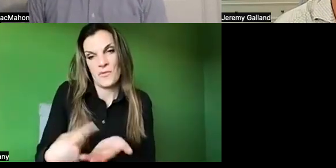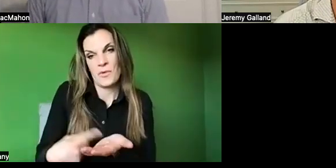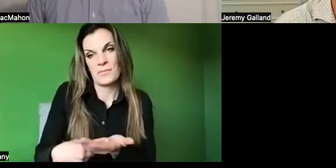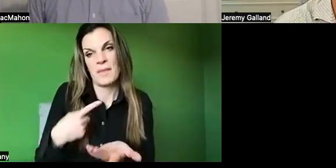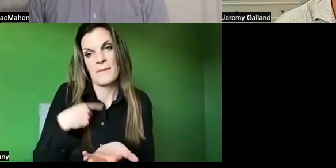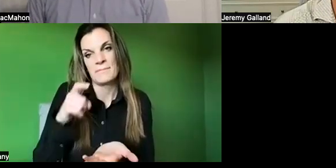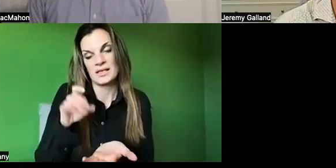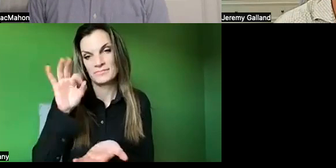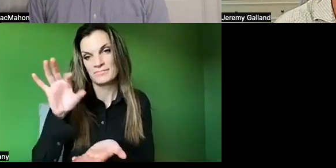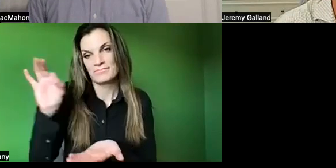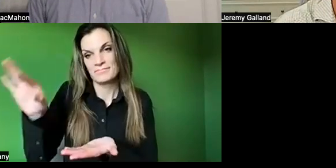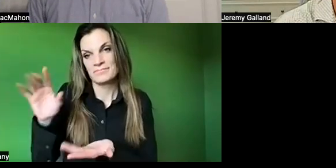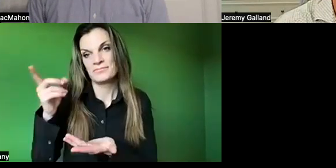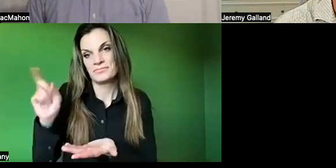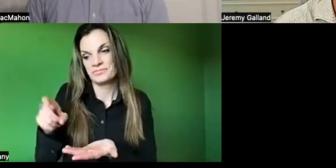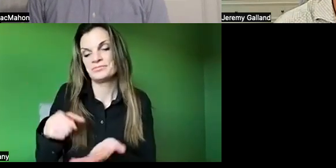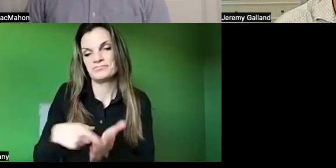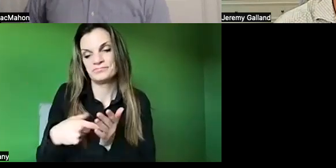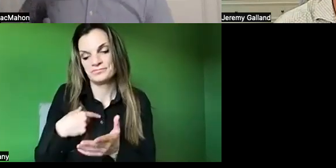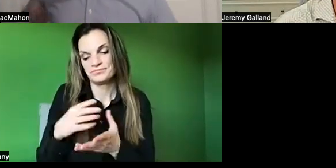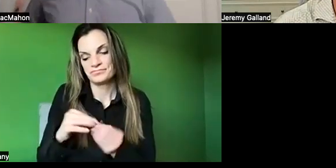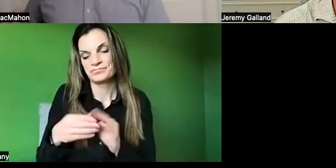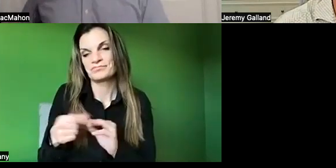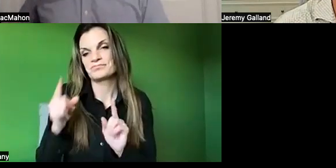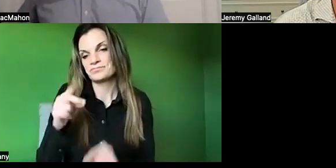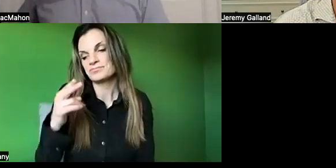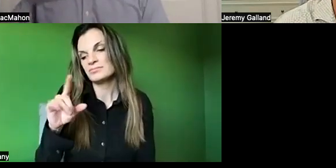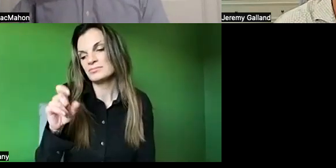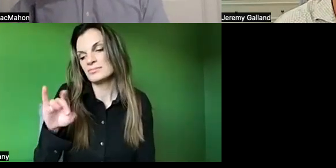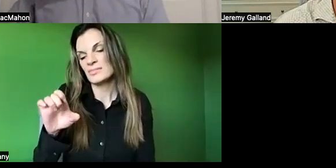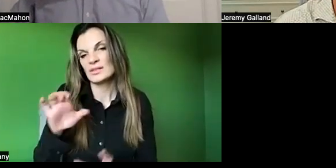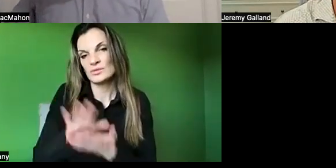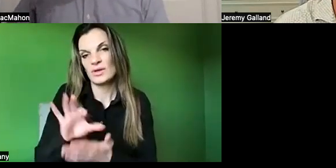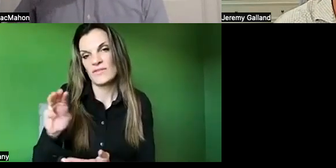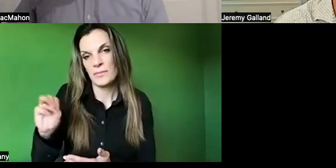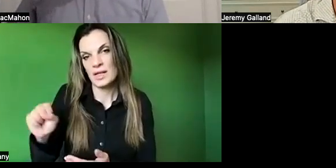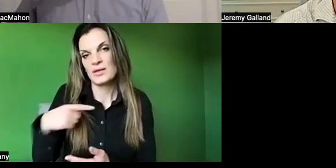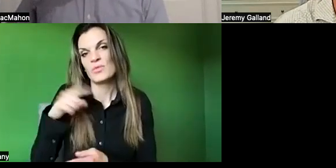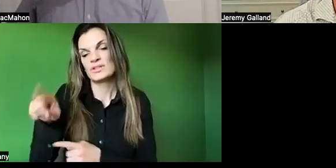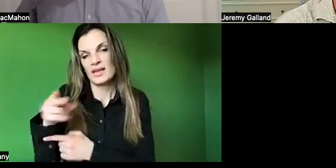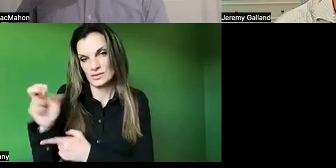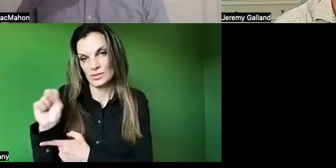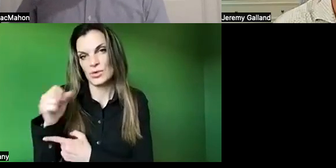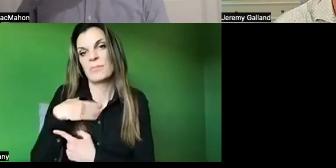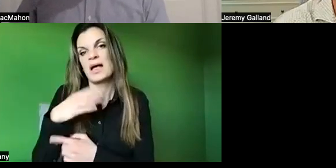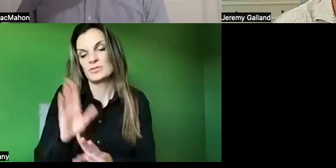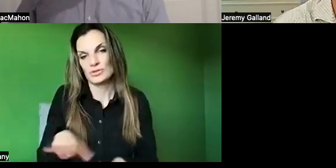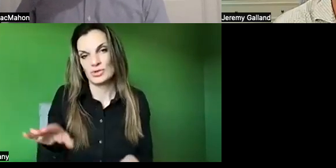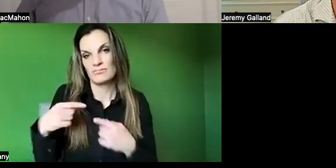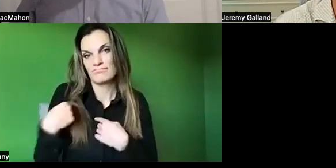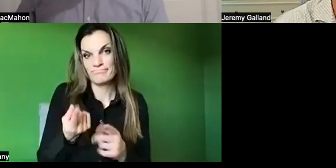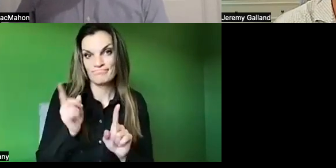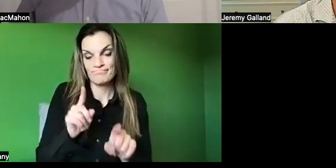putting a couple other ideas out there. You know, I went to Hillside School, I went to FMS, I went to high school. My children have gone to